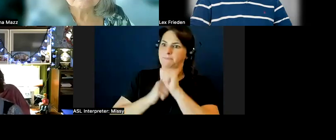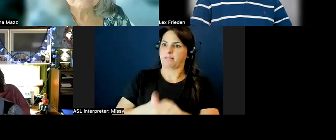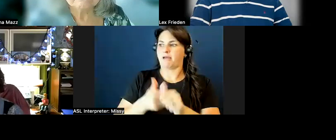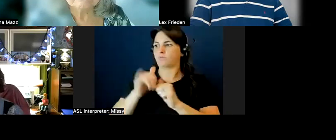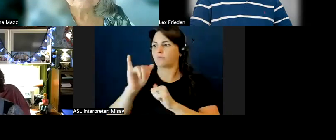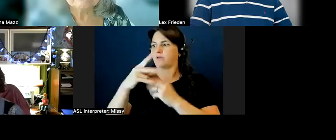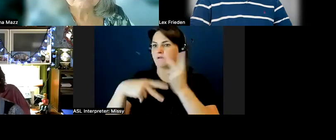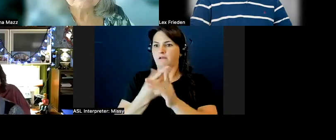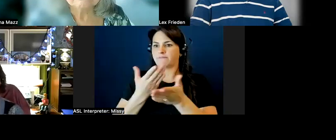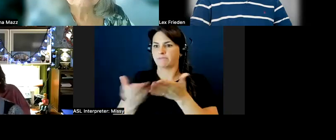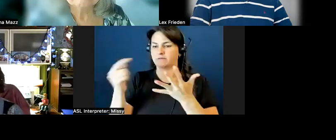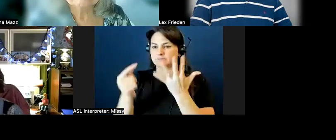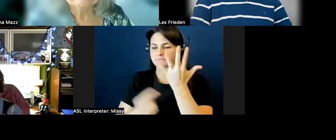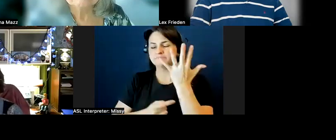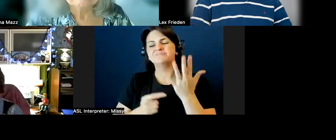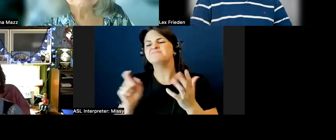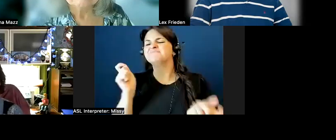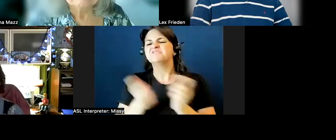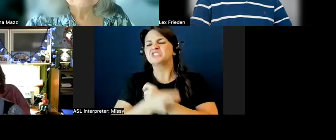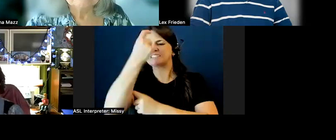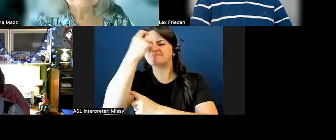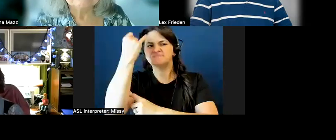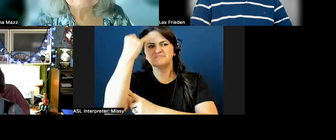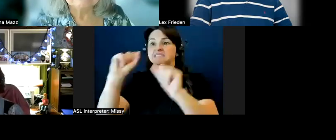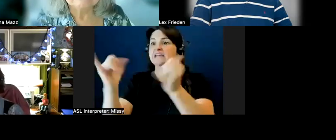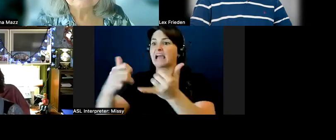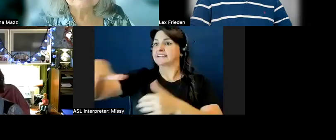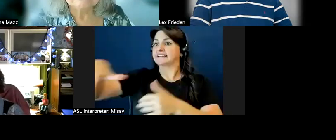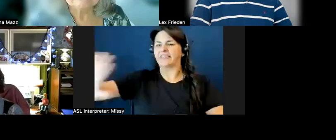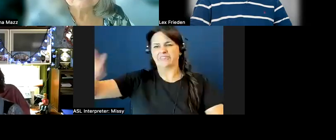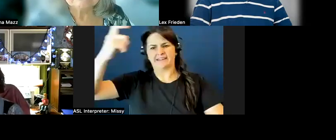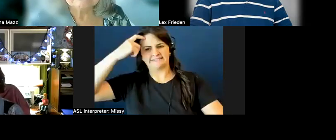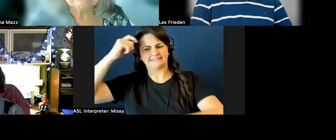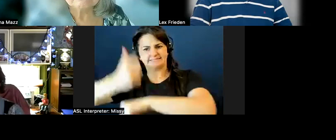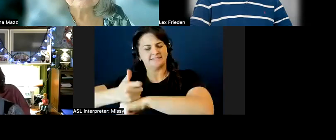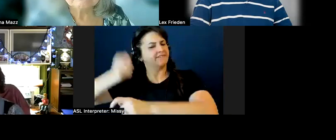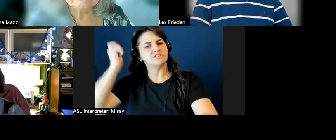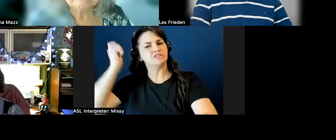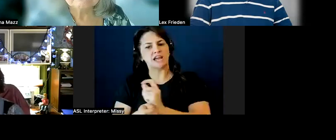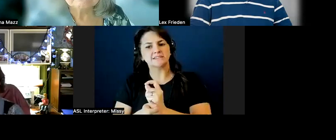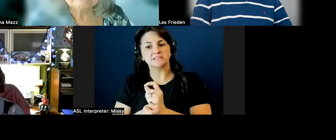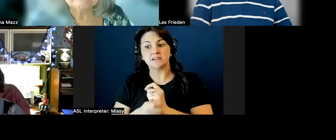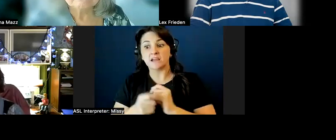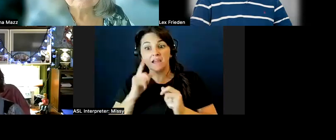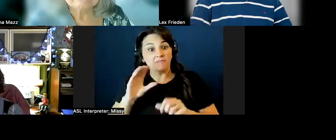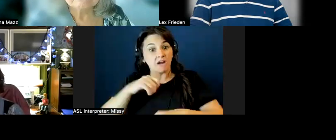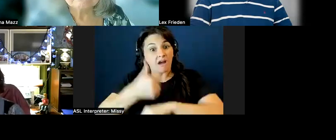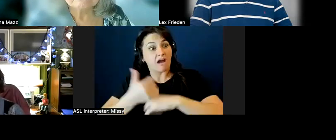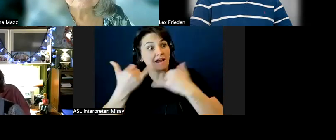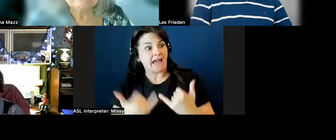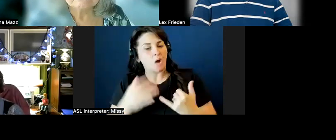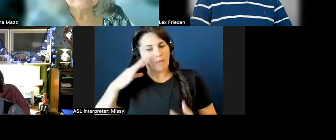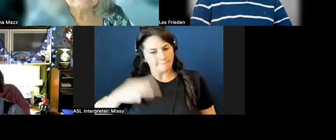kinds of things. And I just think we just have to change the mindset of society more that these things that we're doing now are going to benefit everybody